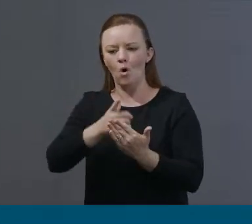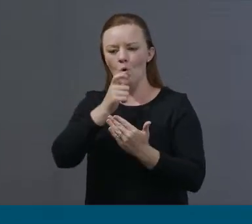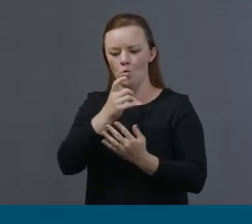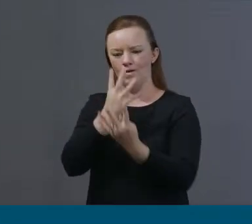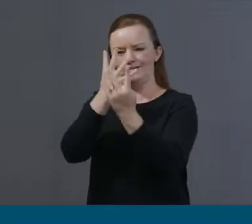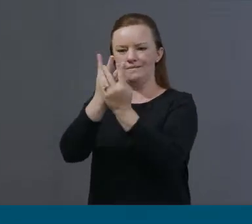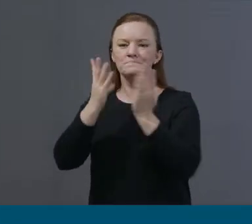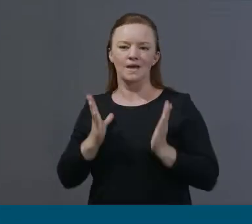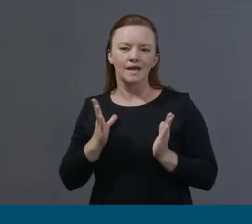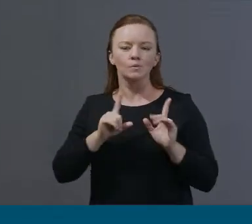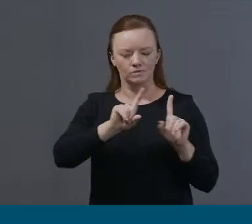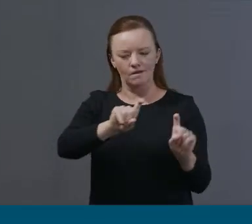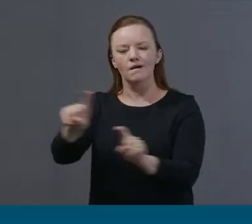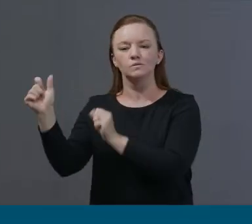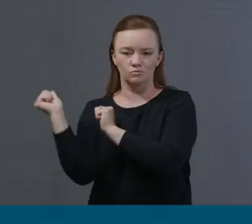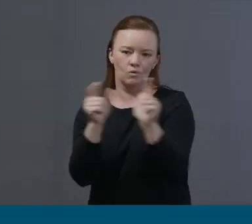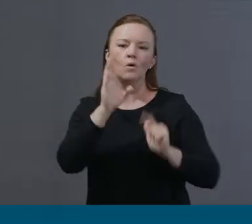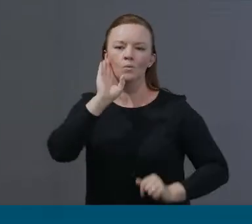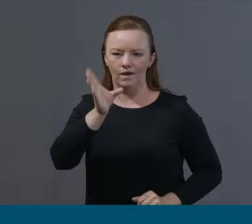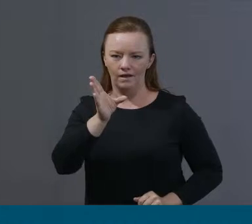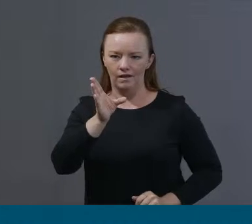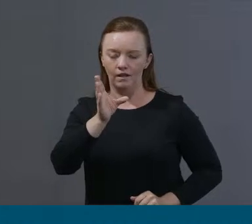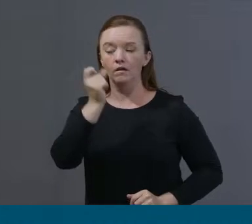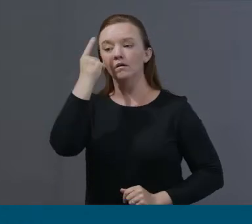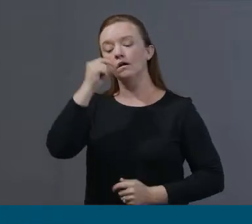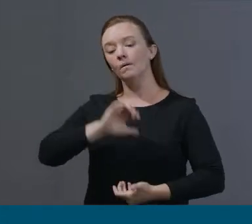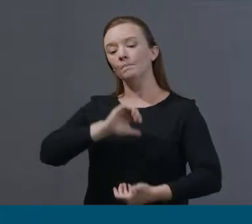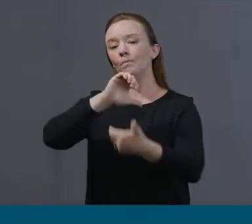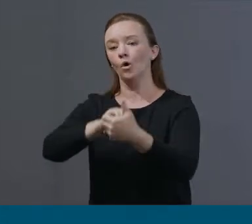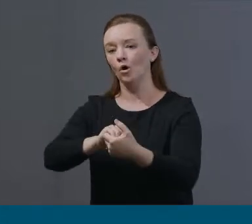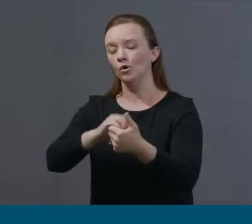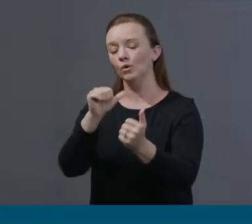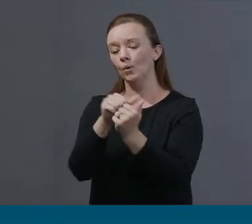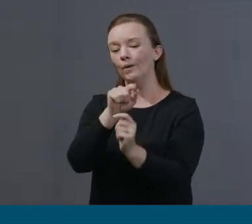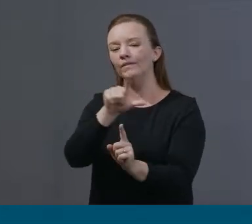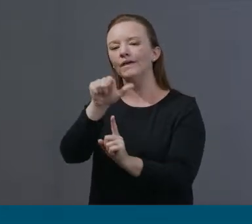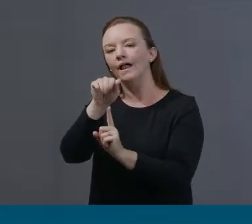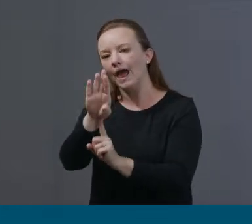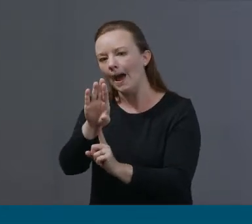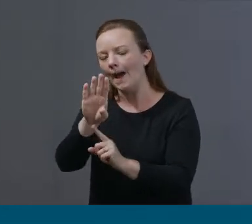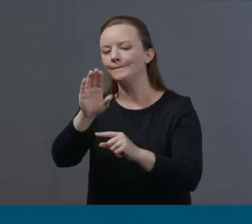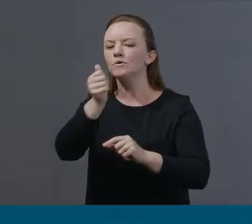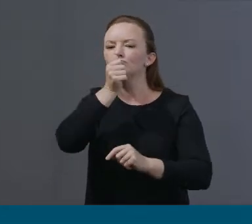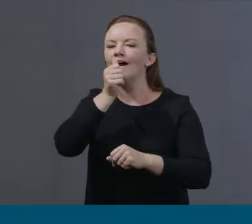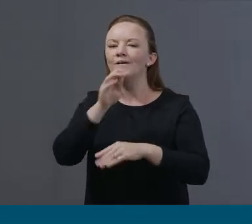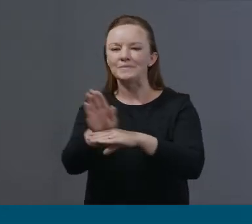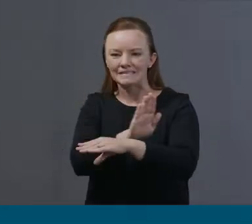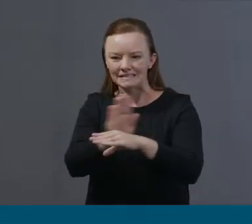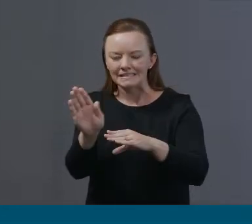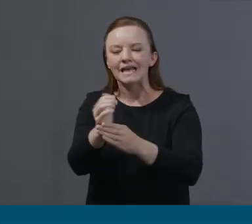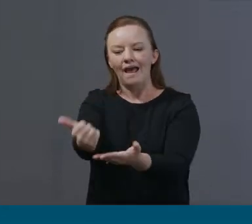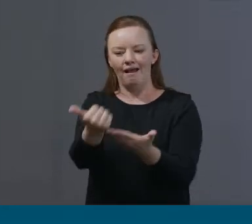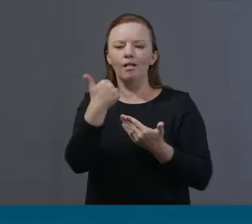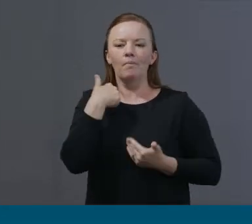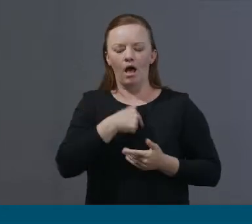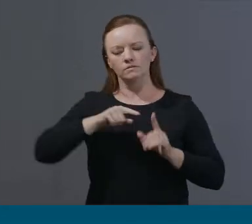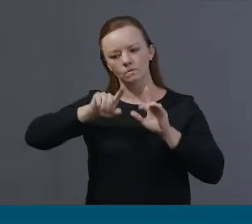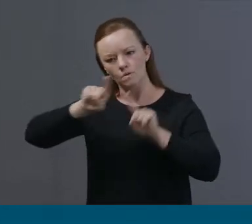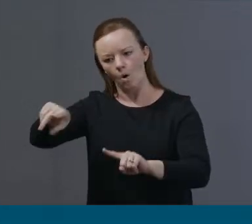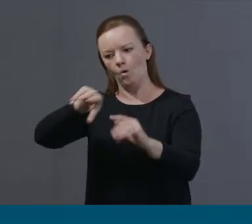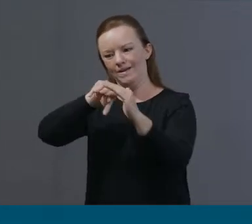of our private lab partners to develop that timeline to make sure that we have the resources so that we can get those individuals tested.